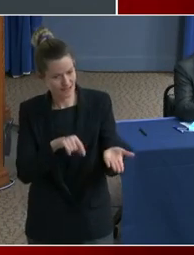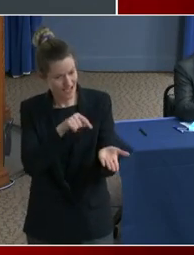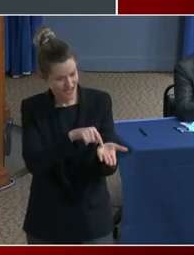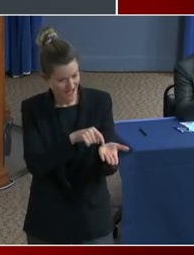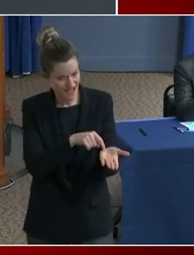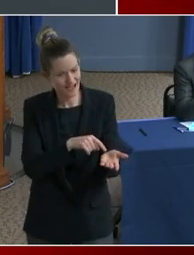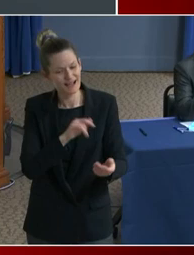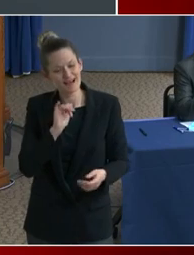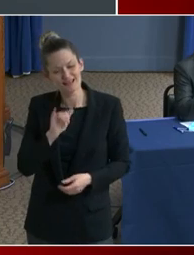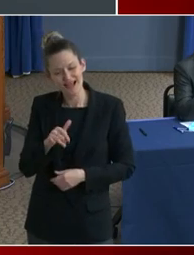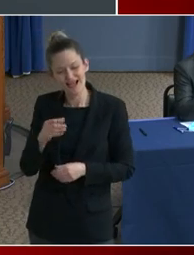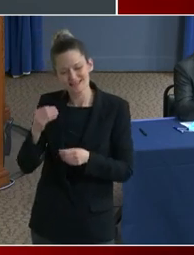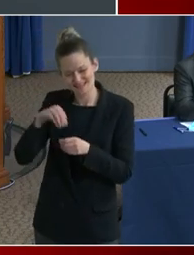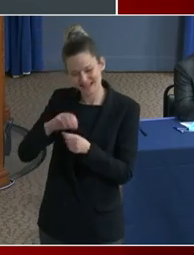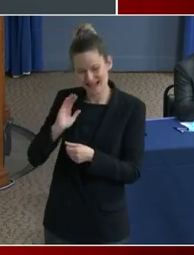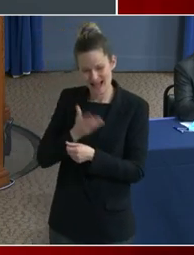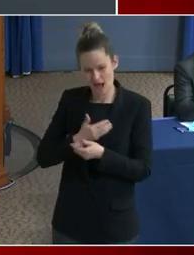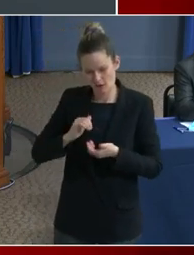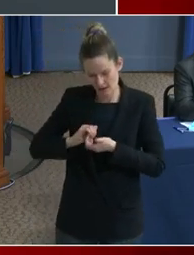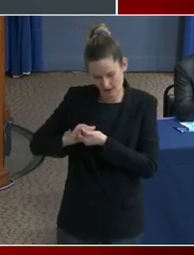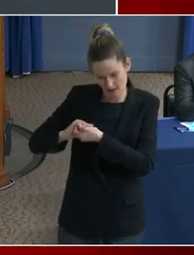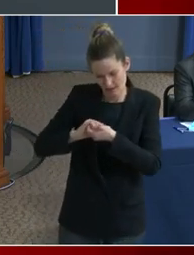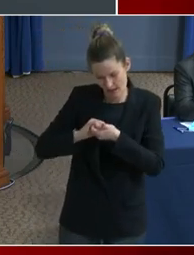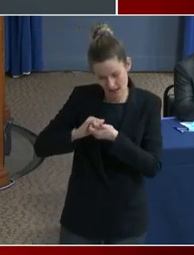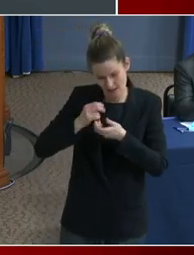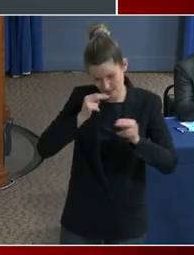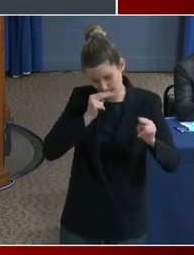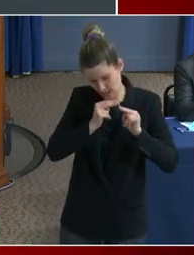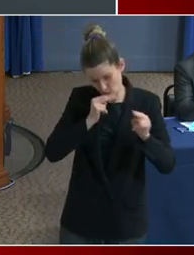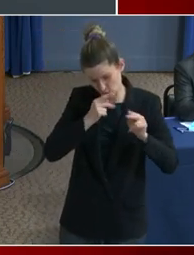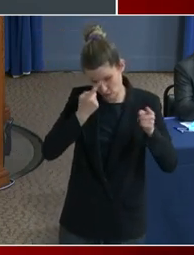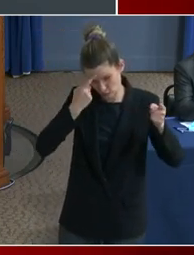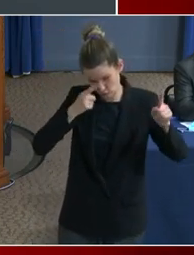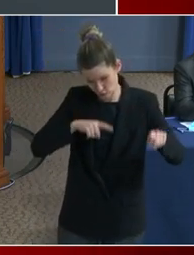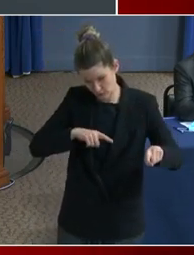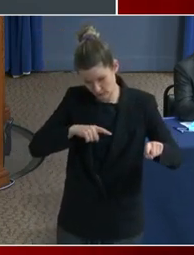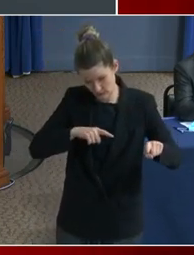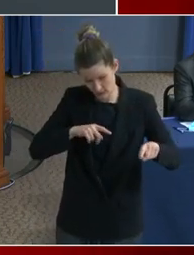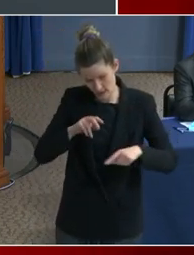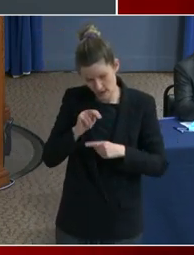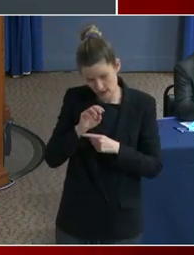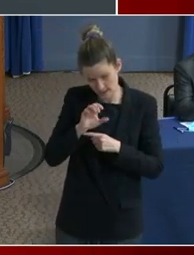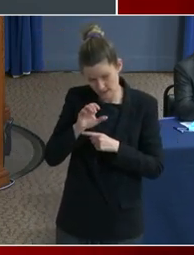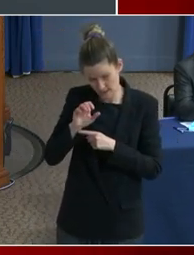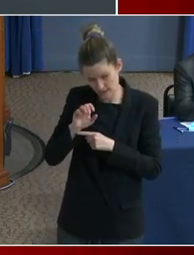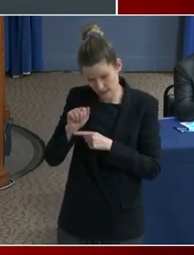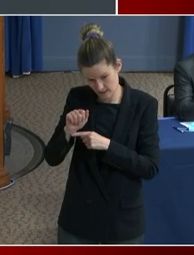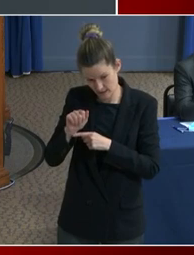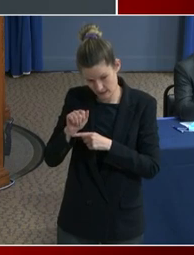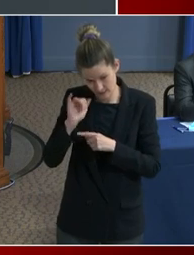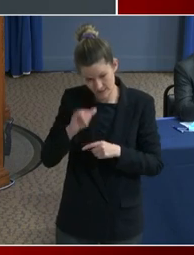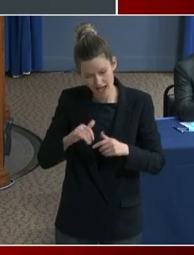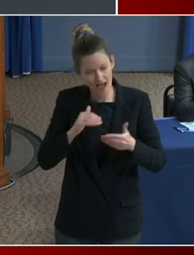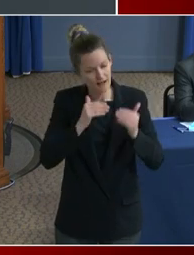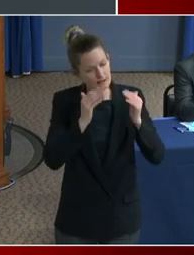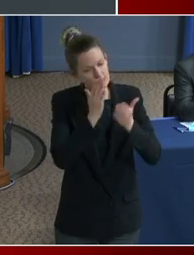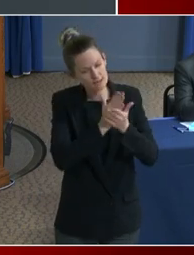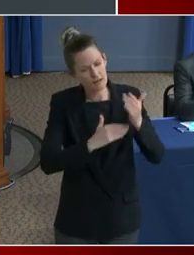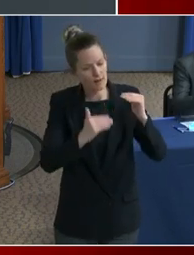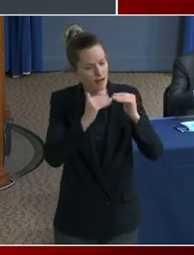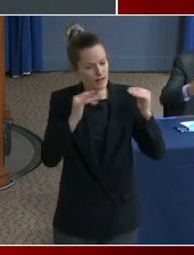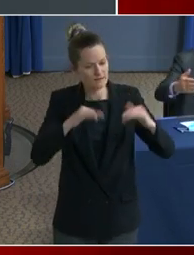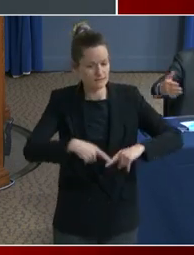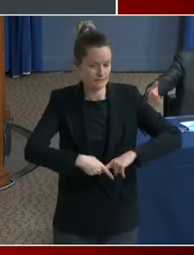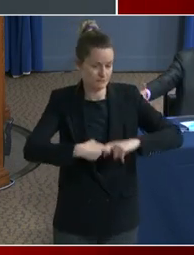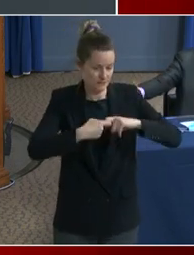formal discipline. The step after that would be some level of suspension, typically a 5-day suspension that